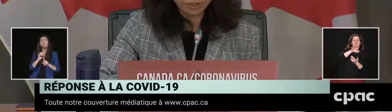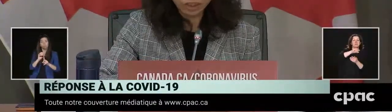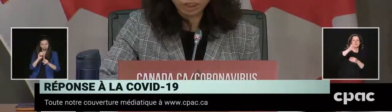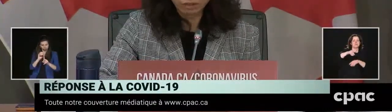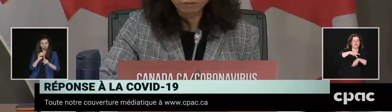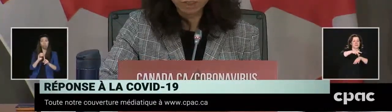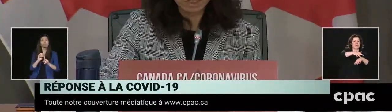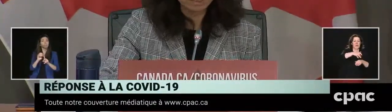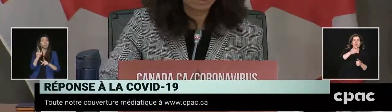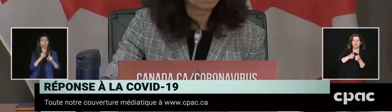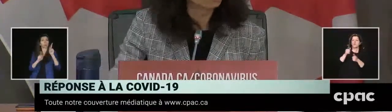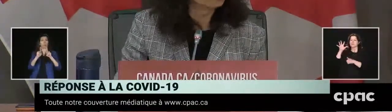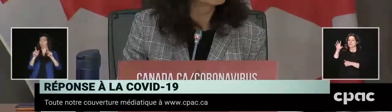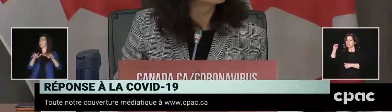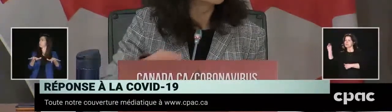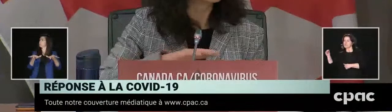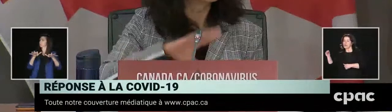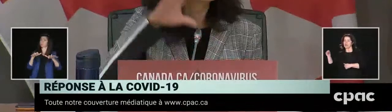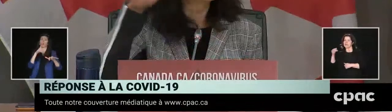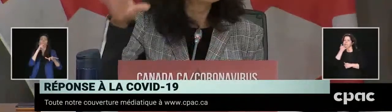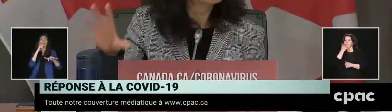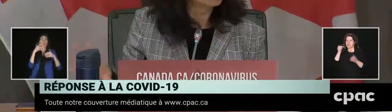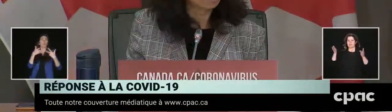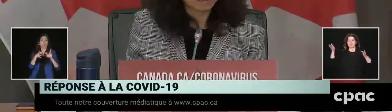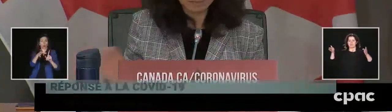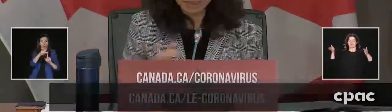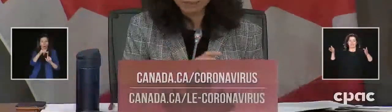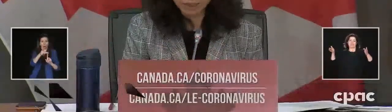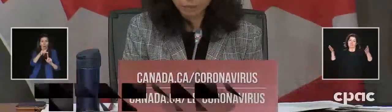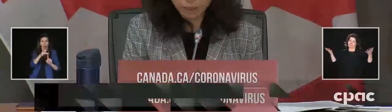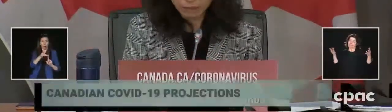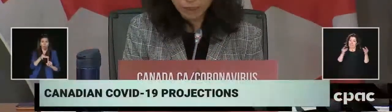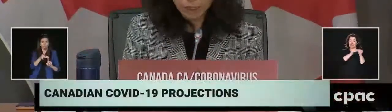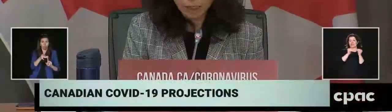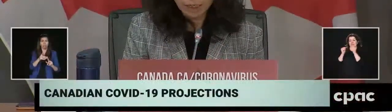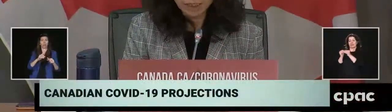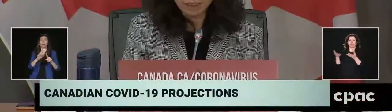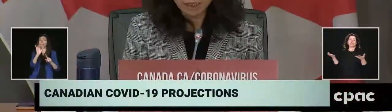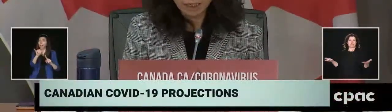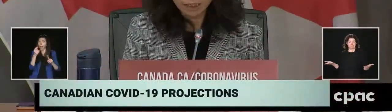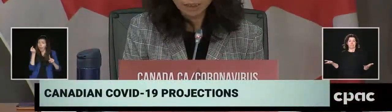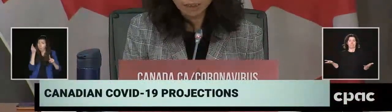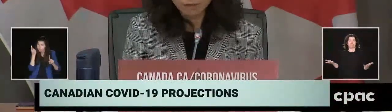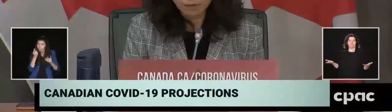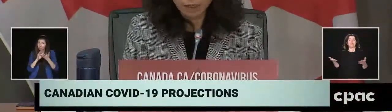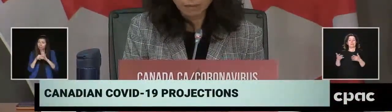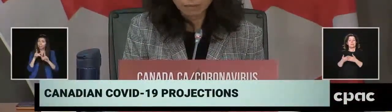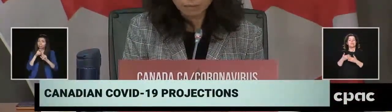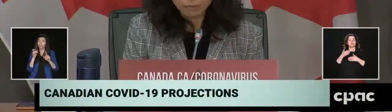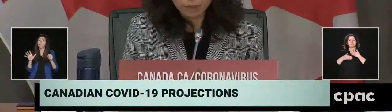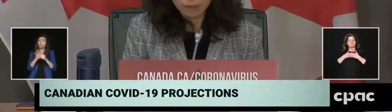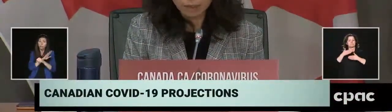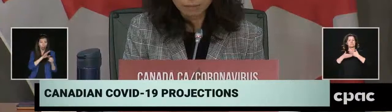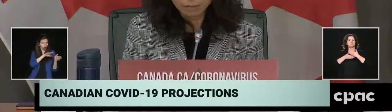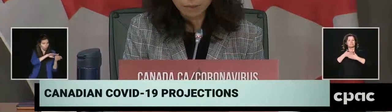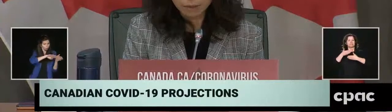said, that is actually over the course of that whole epidemic wave. The other kind of